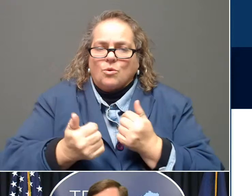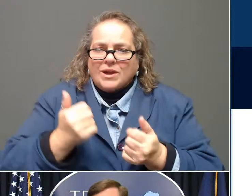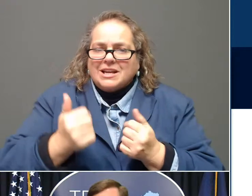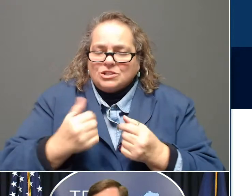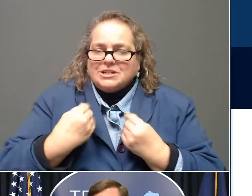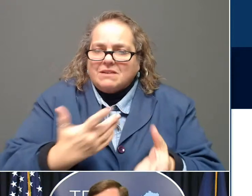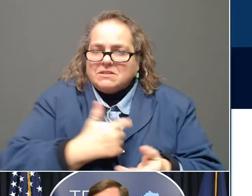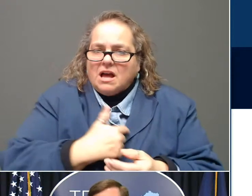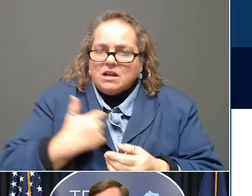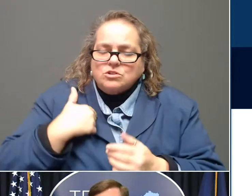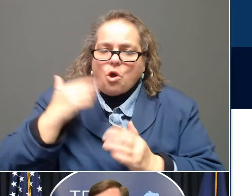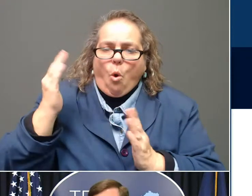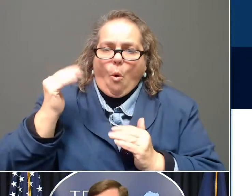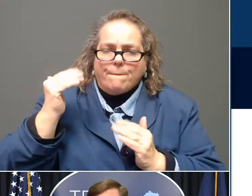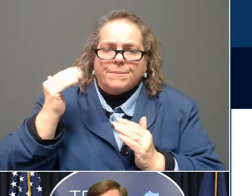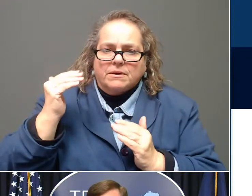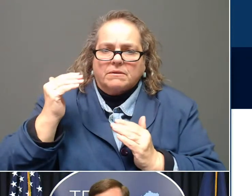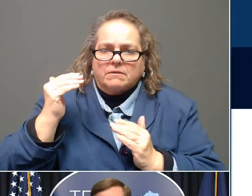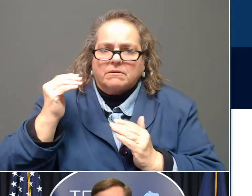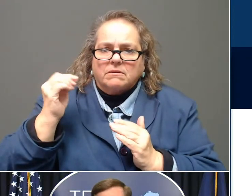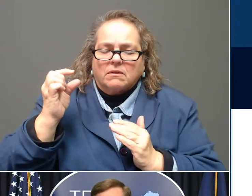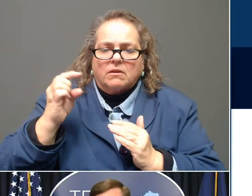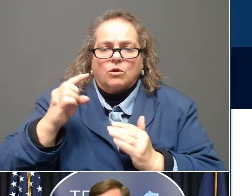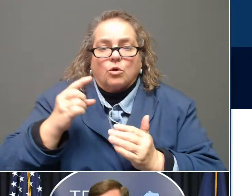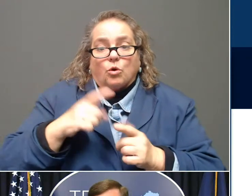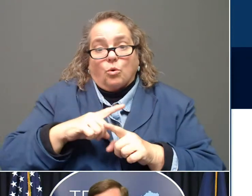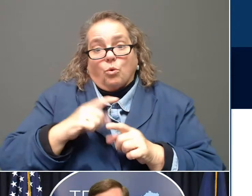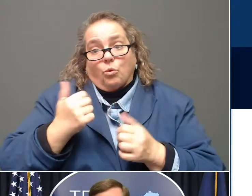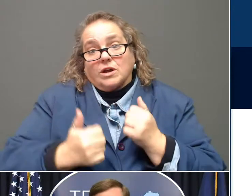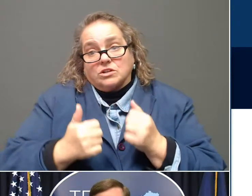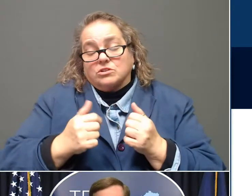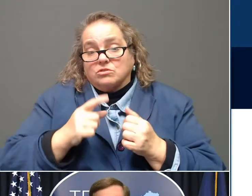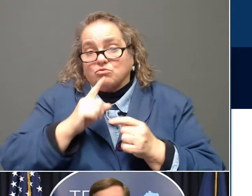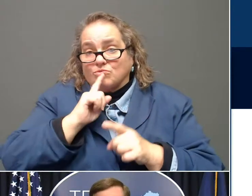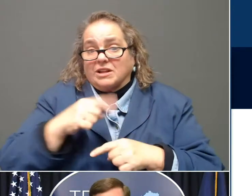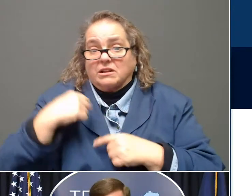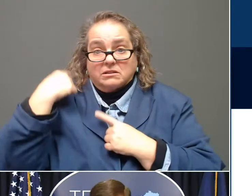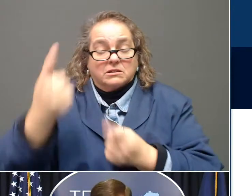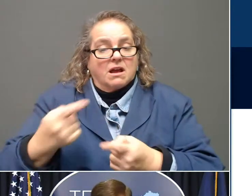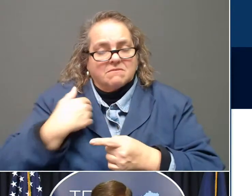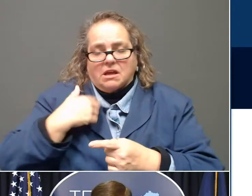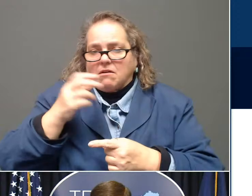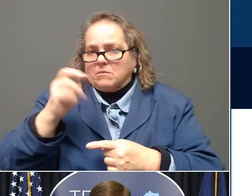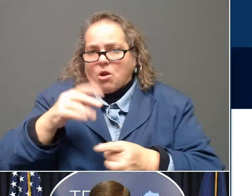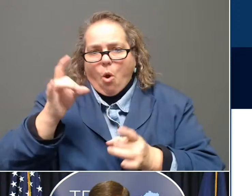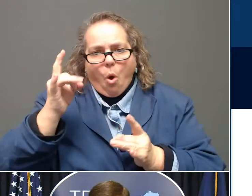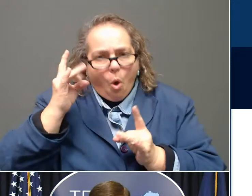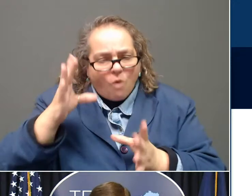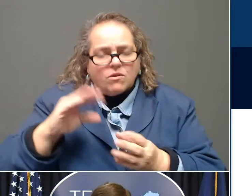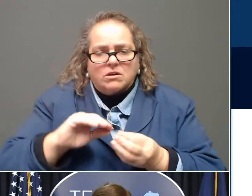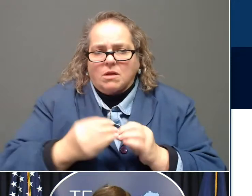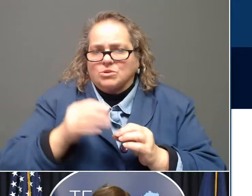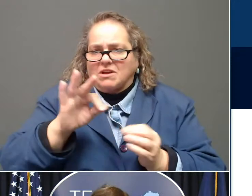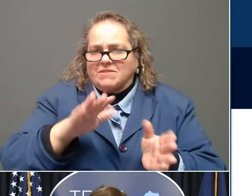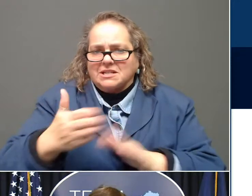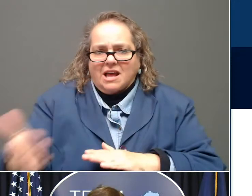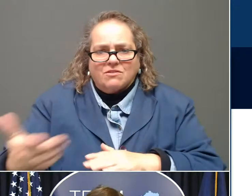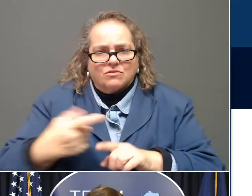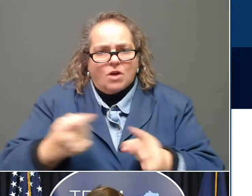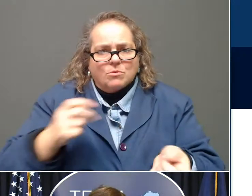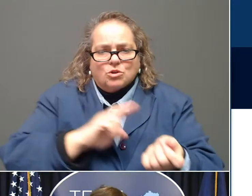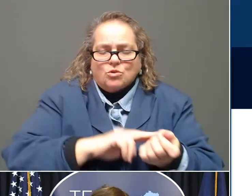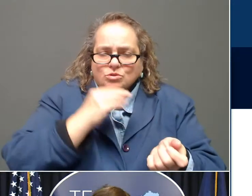Long-term care, continuing to show what we believe are positive signs from the vaccination program.